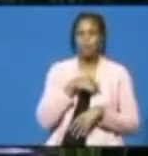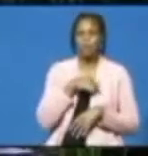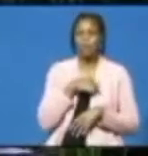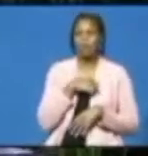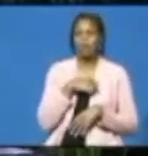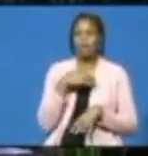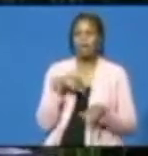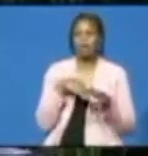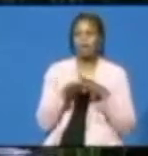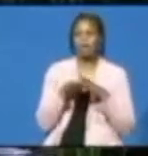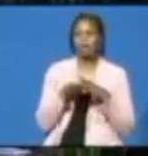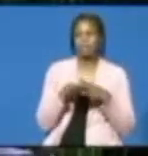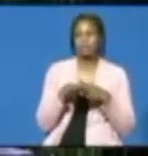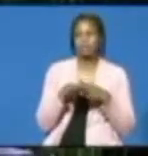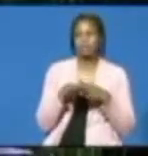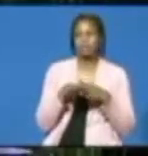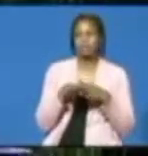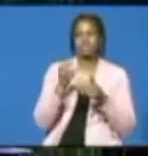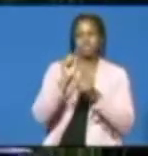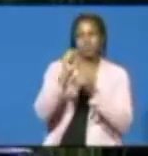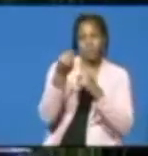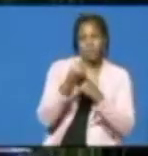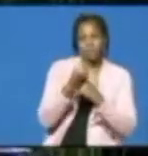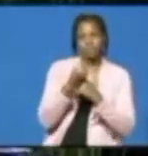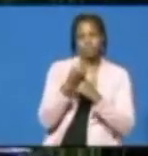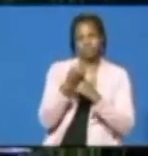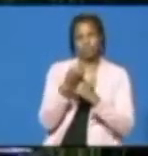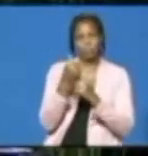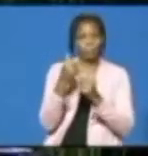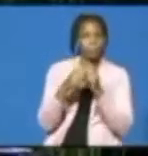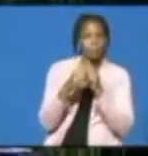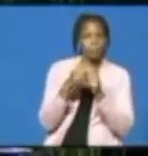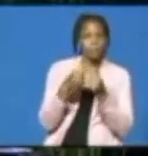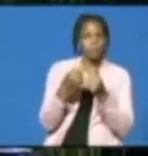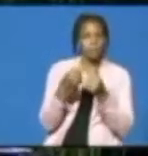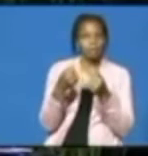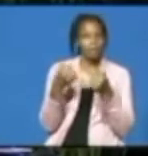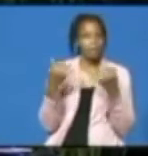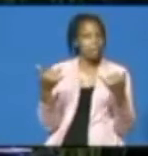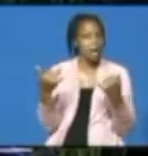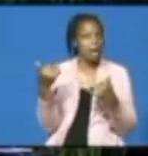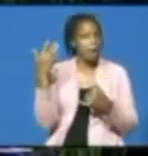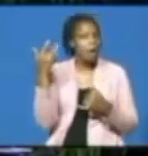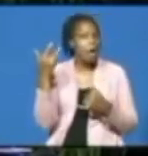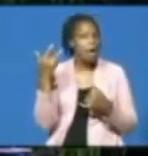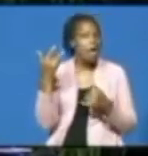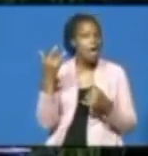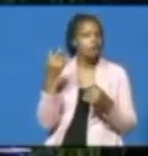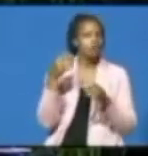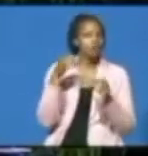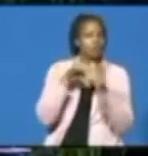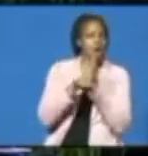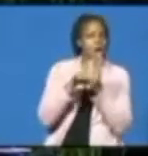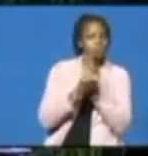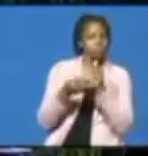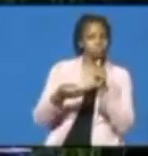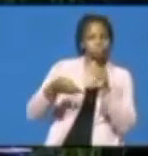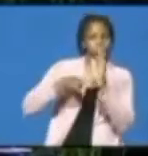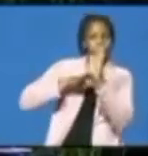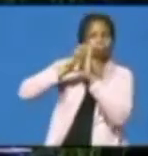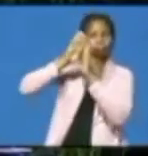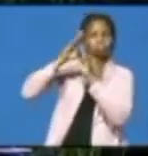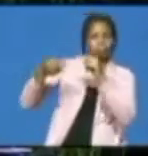predicament that we are in. Crime is on the rise.